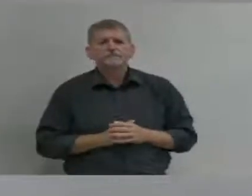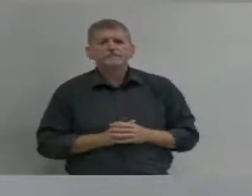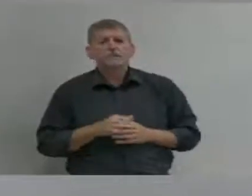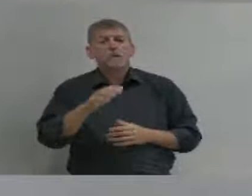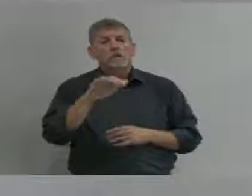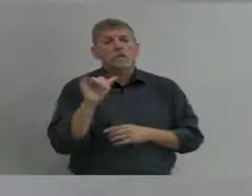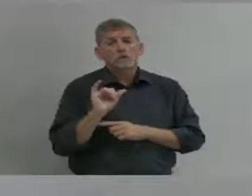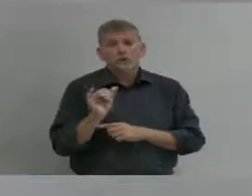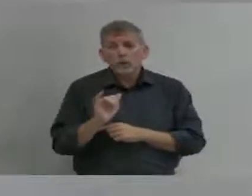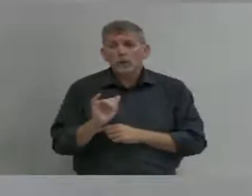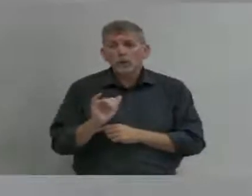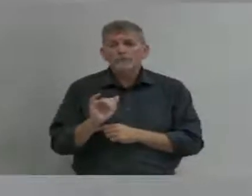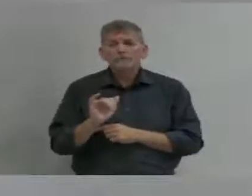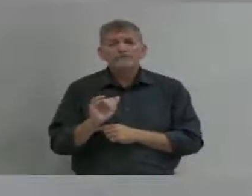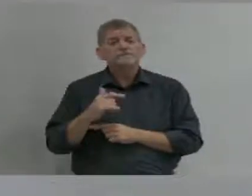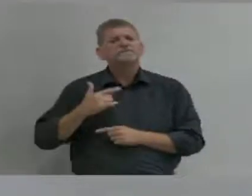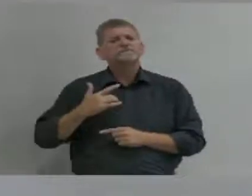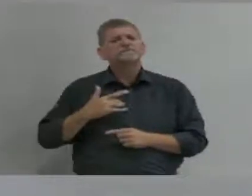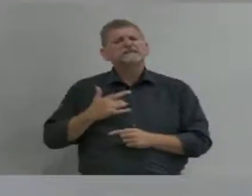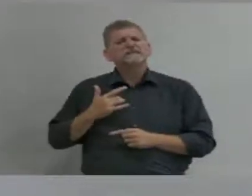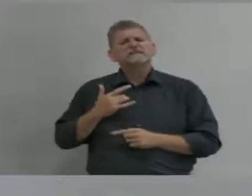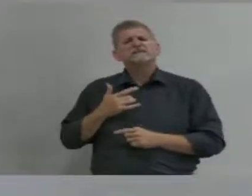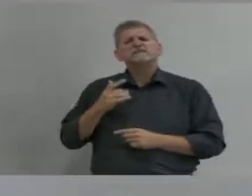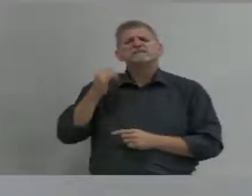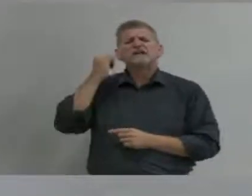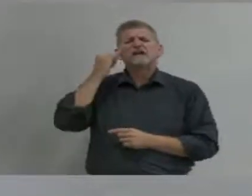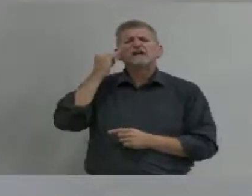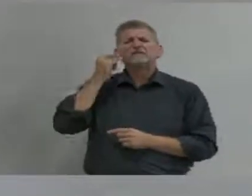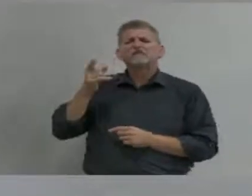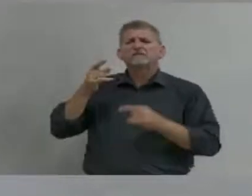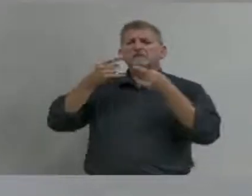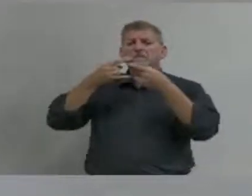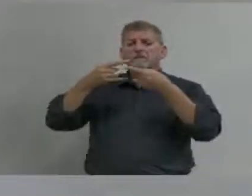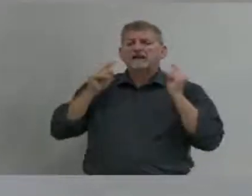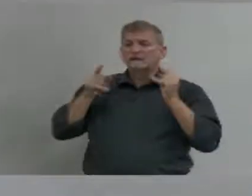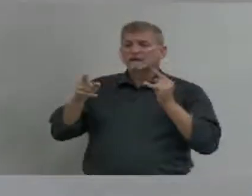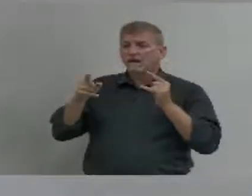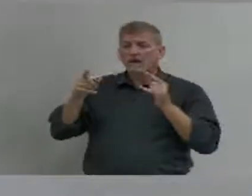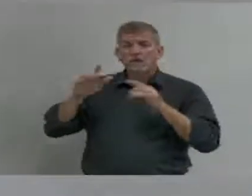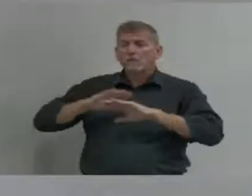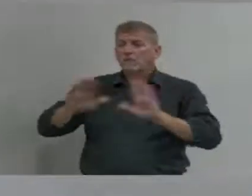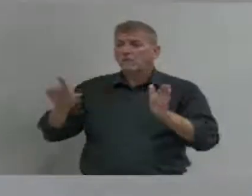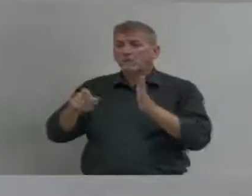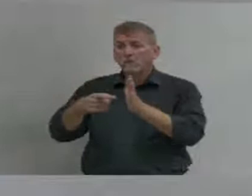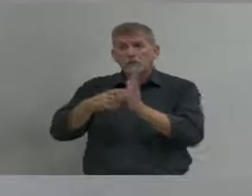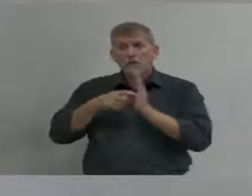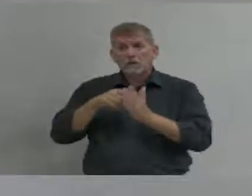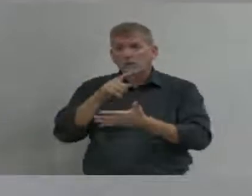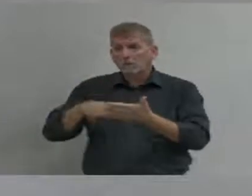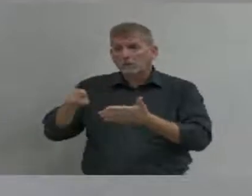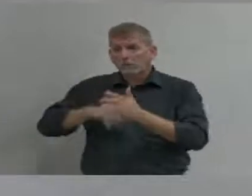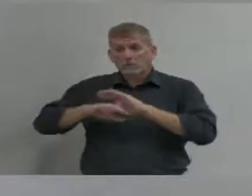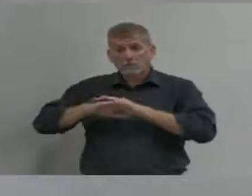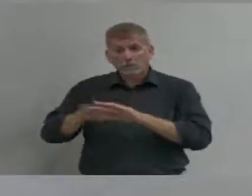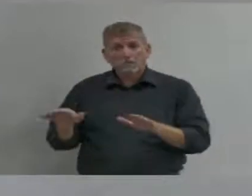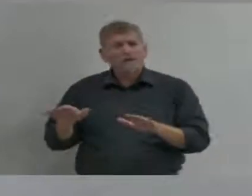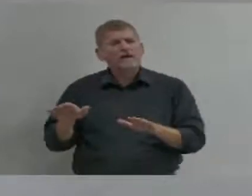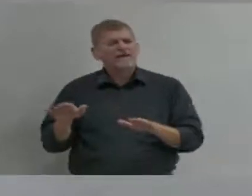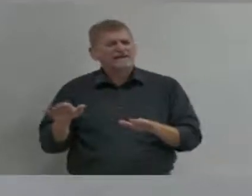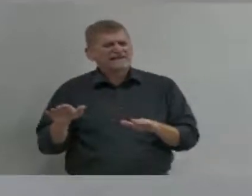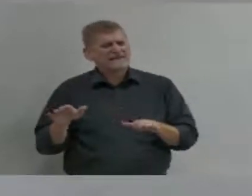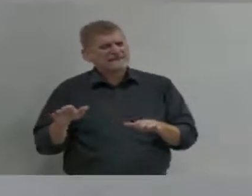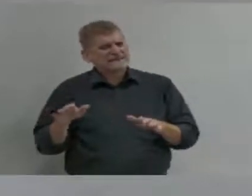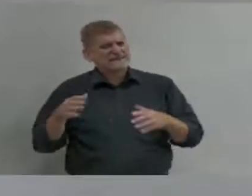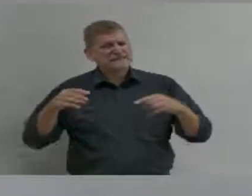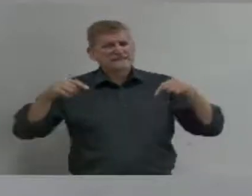that if the mask mandate was to end statewide, seeing as how it's been such a